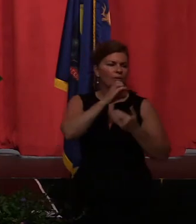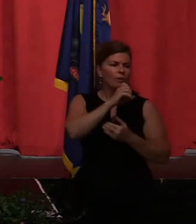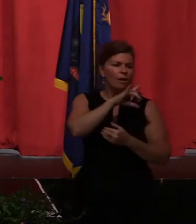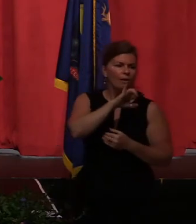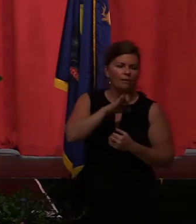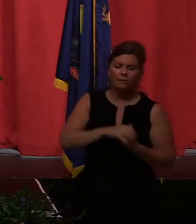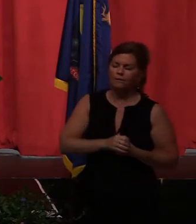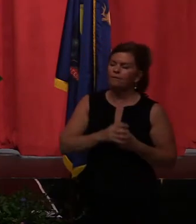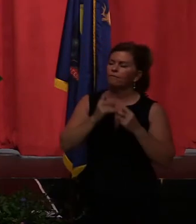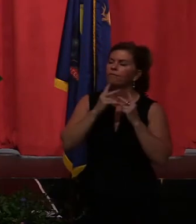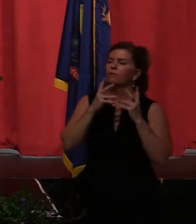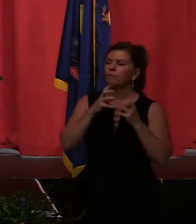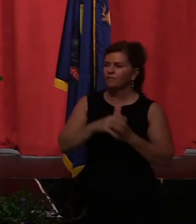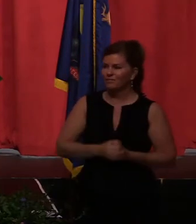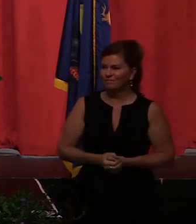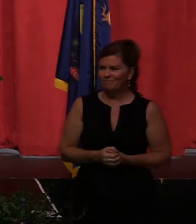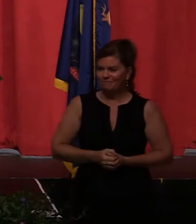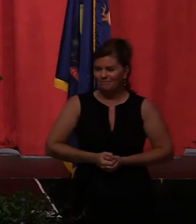very much.